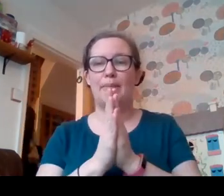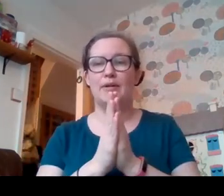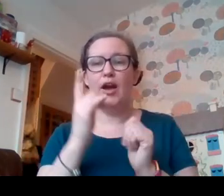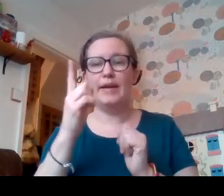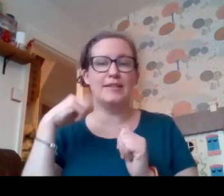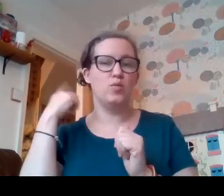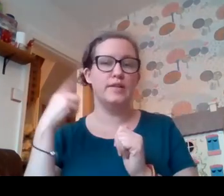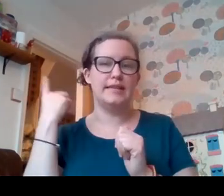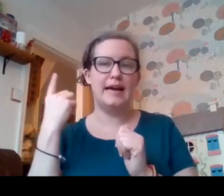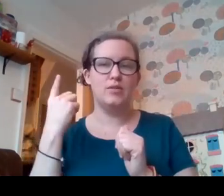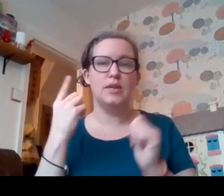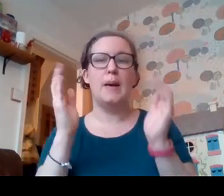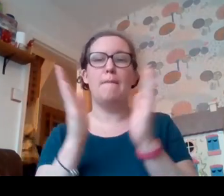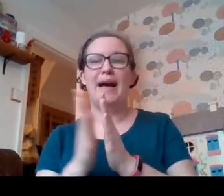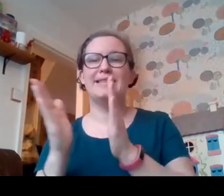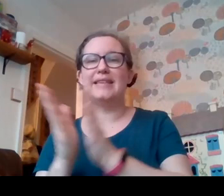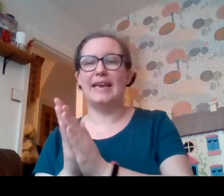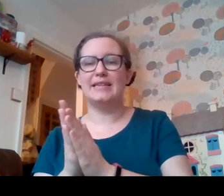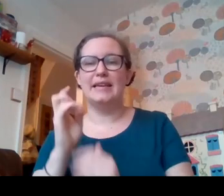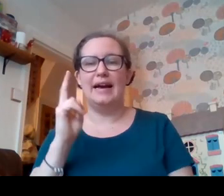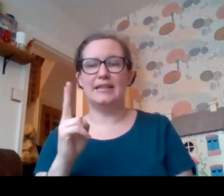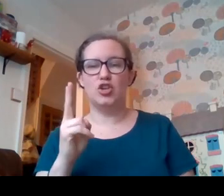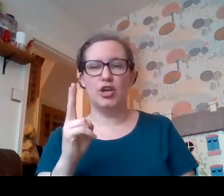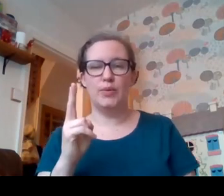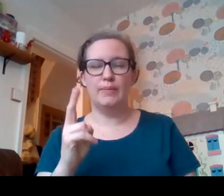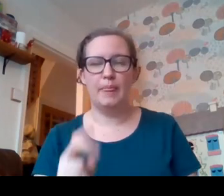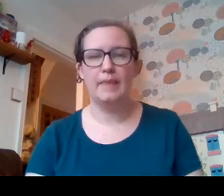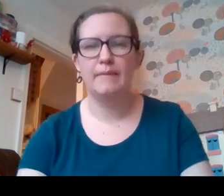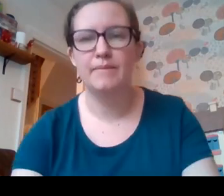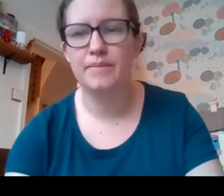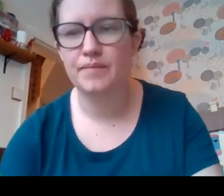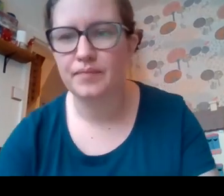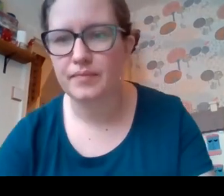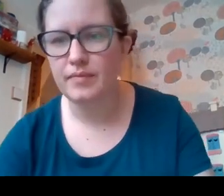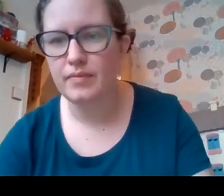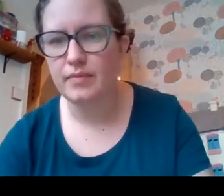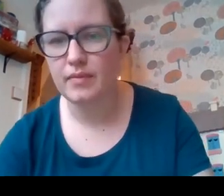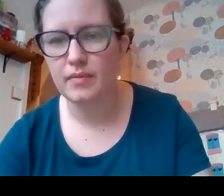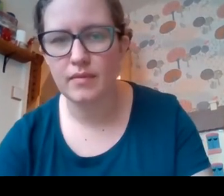snap only has one sound, basket has two.